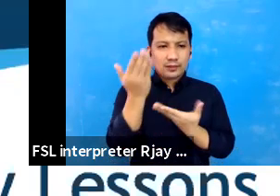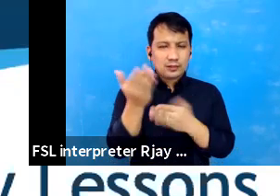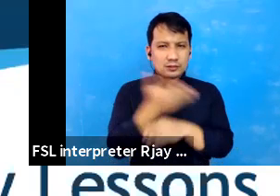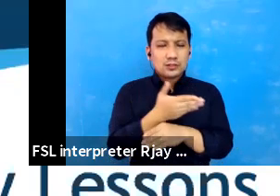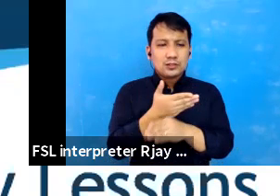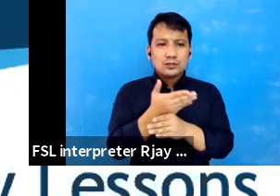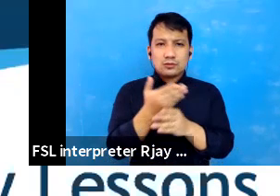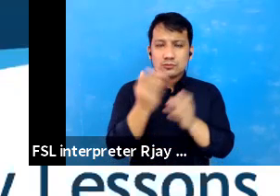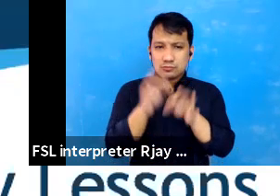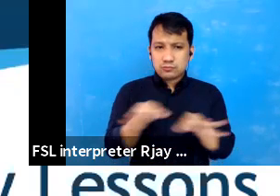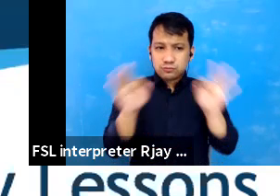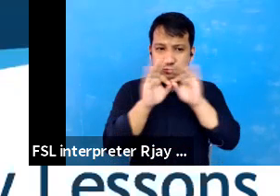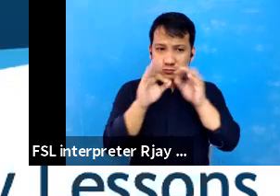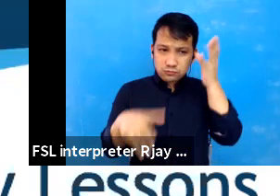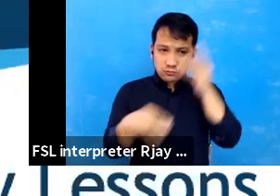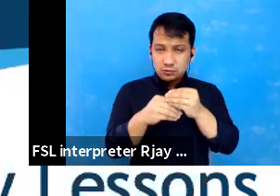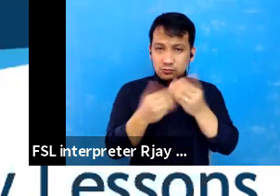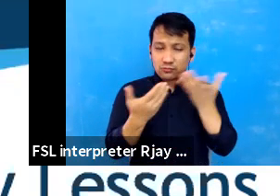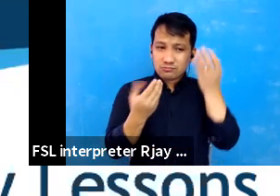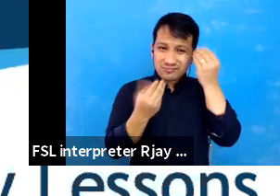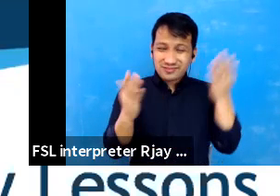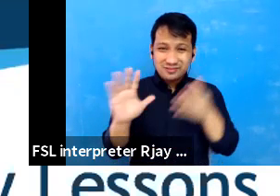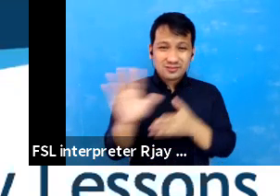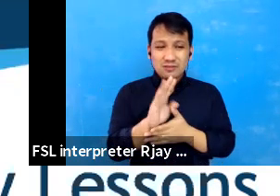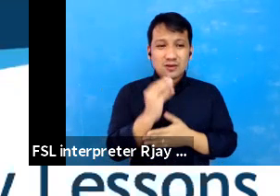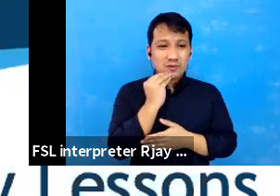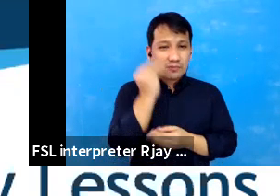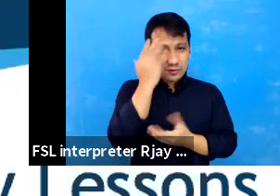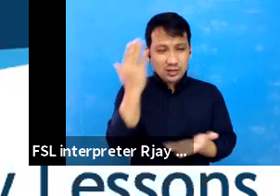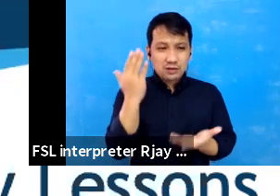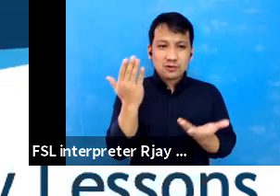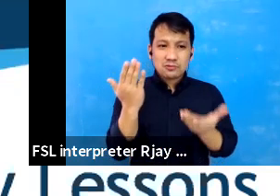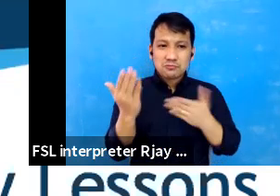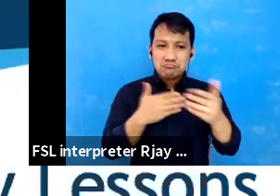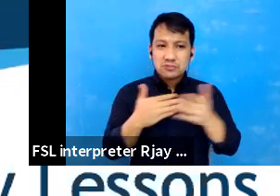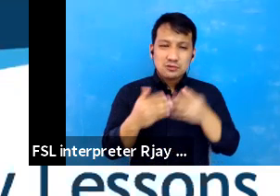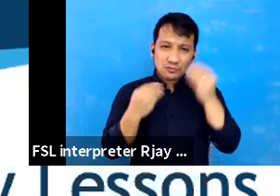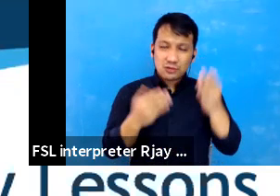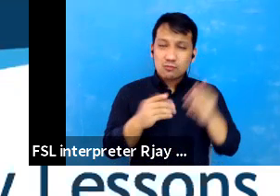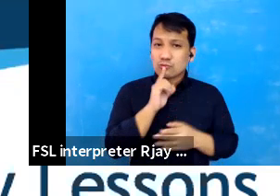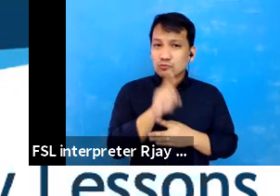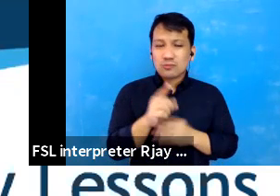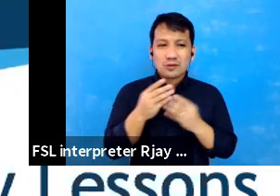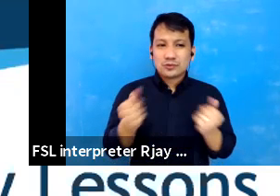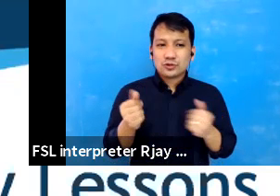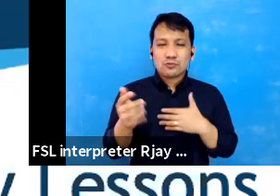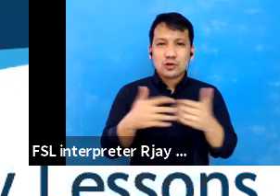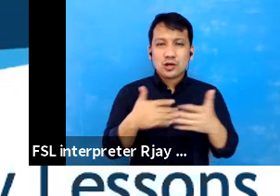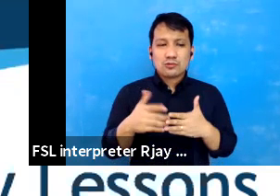because if we don't address the other determinants of malnutrition, we might not be able to really solve